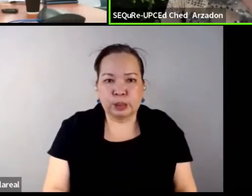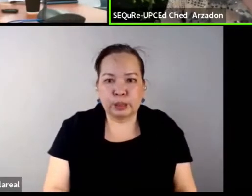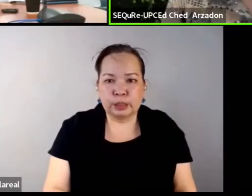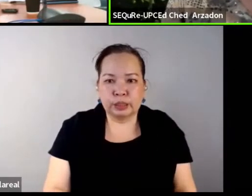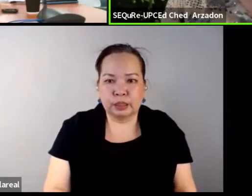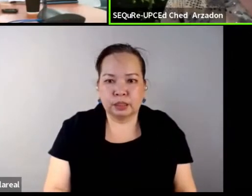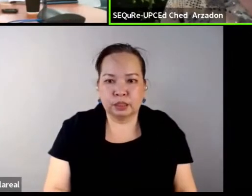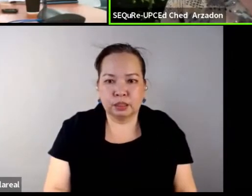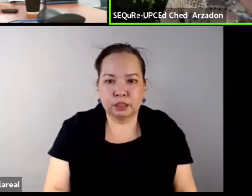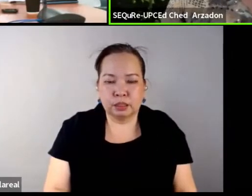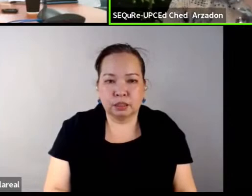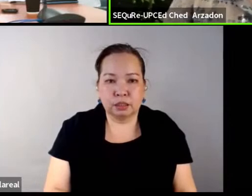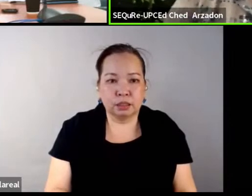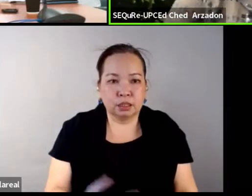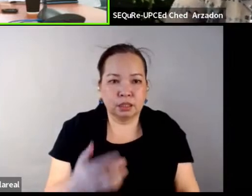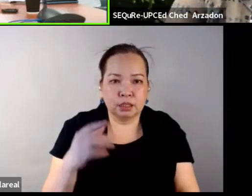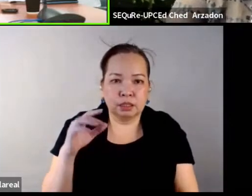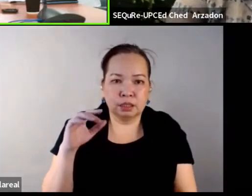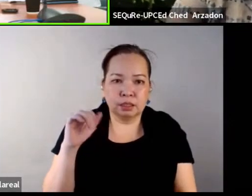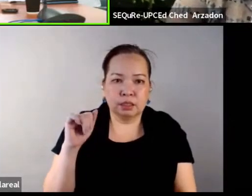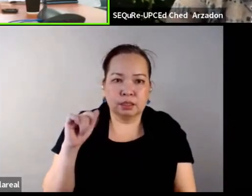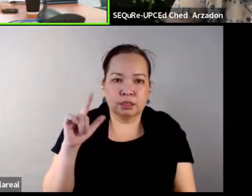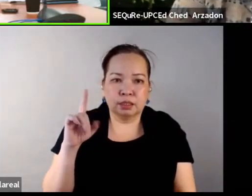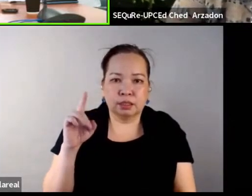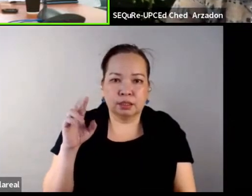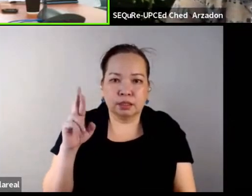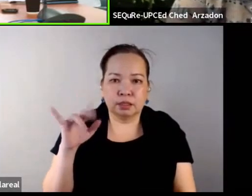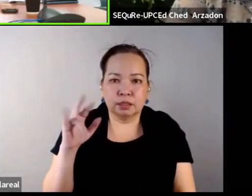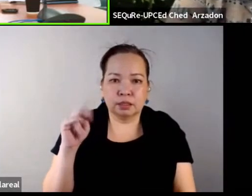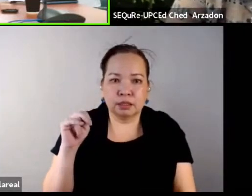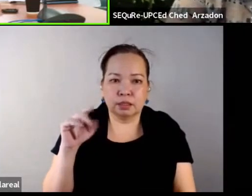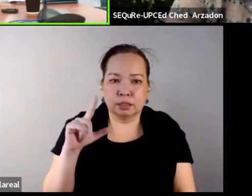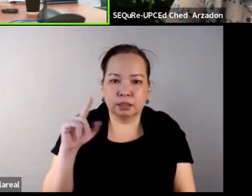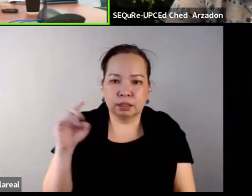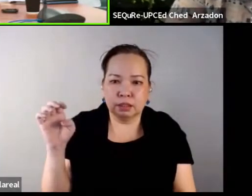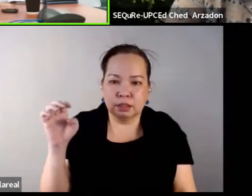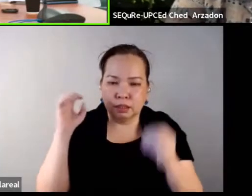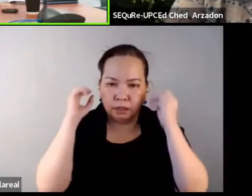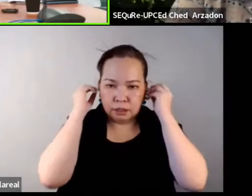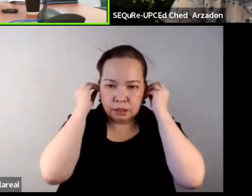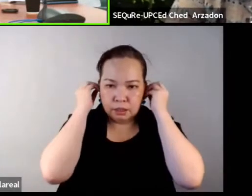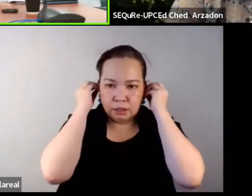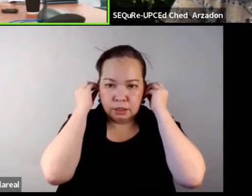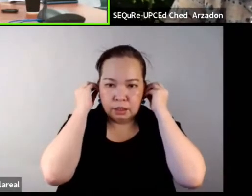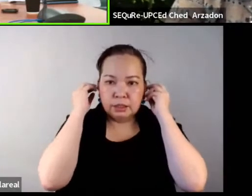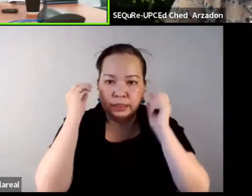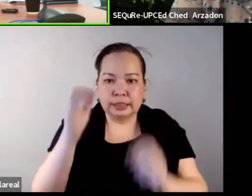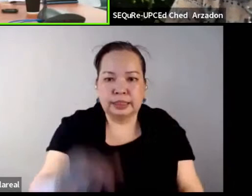Salamat po. Dr. Aldrin Lee, Chairman, Linguistic Society of the Philippines.